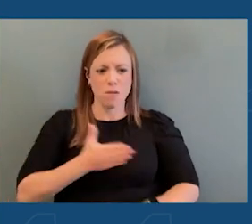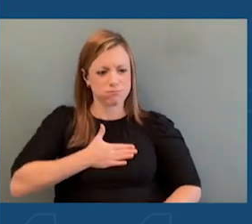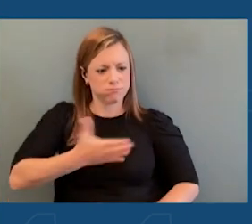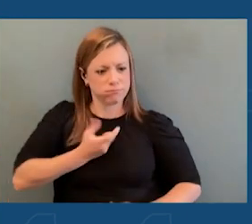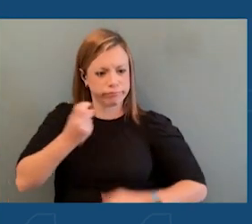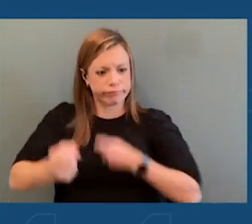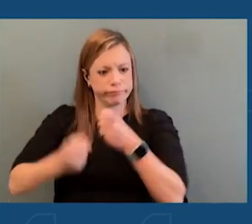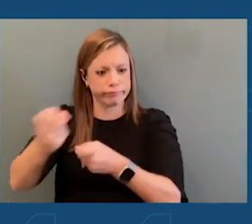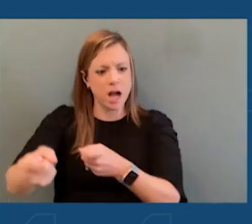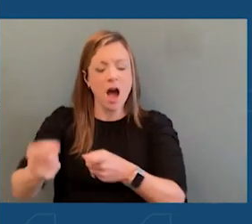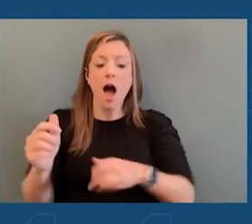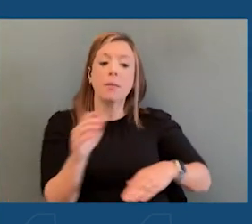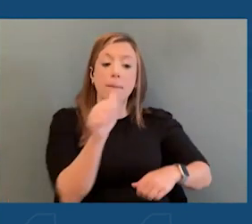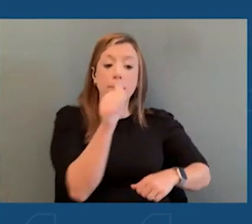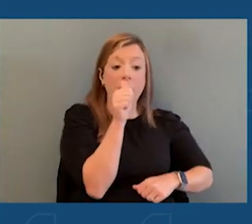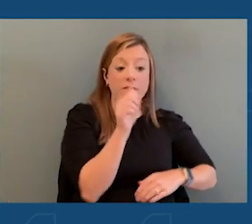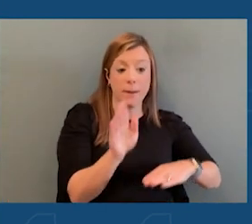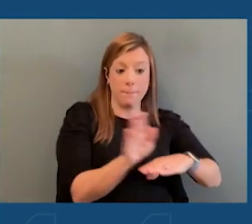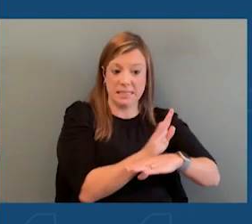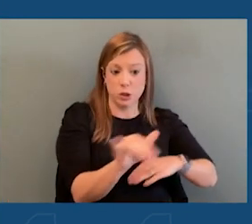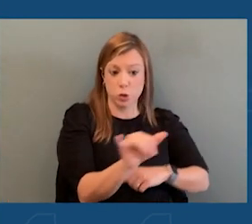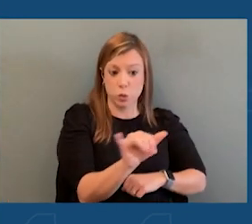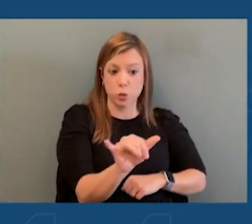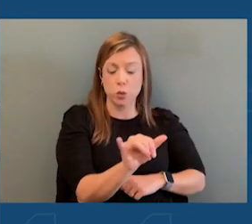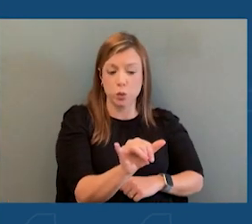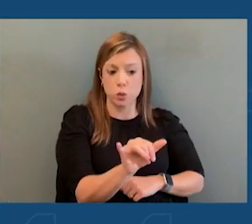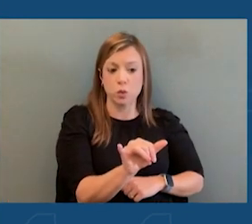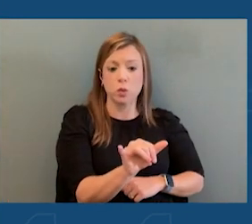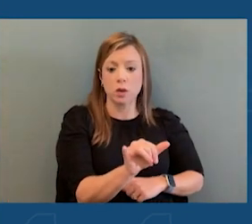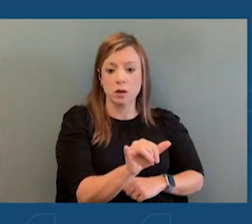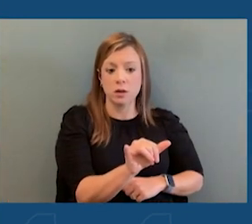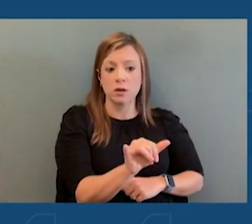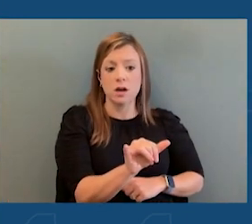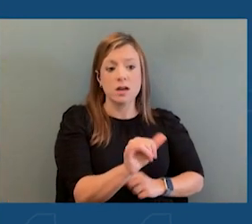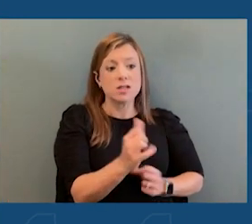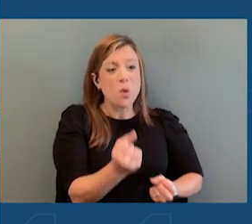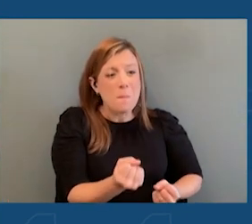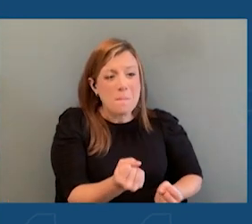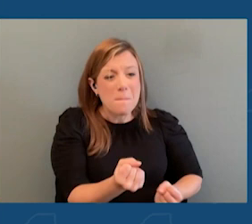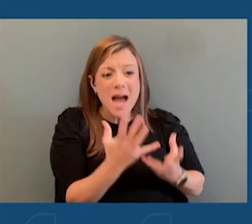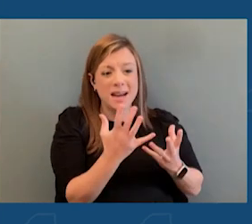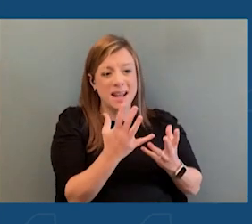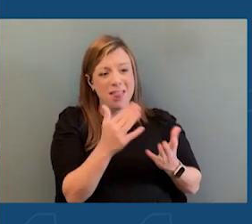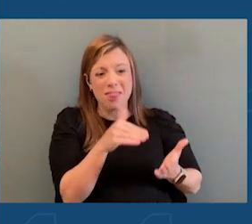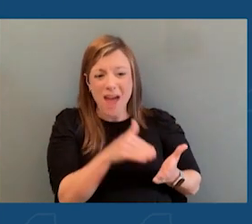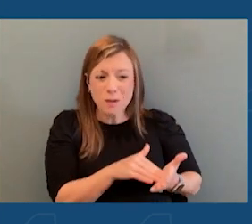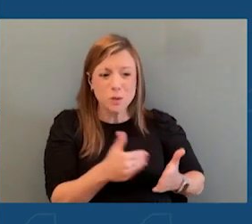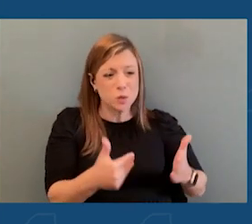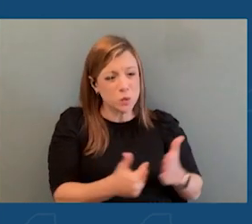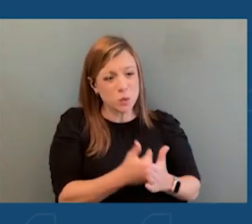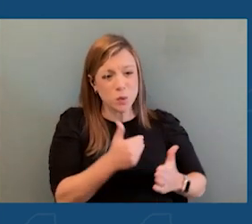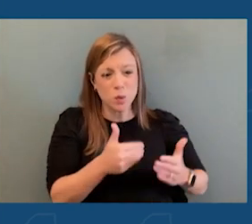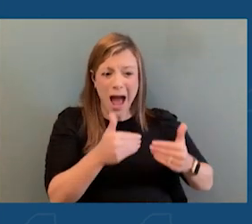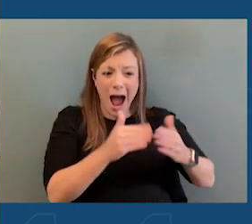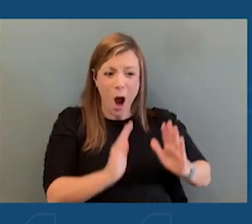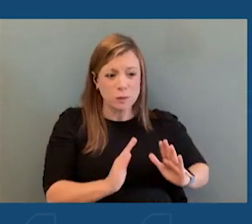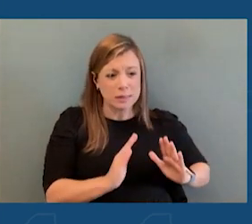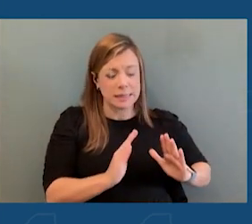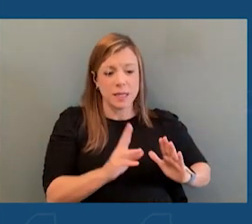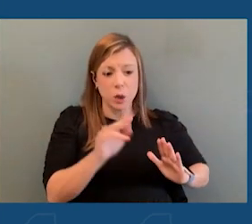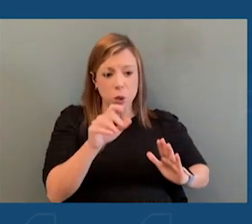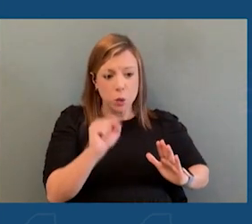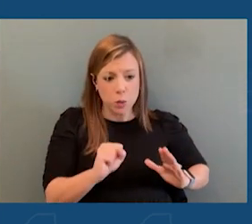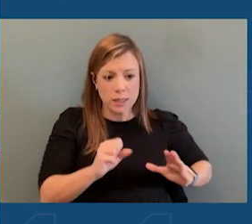can't forget that hundreds and thousands of units of new housing don't get built without strong private